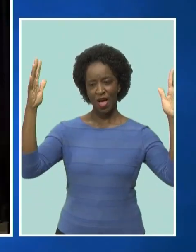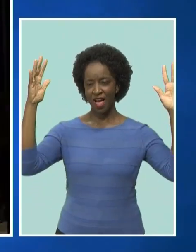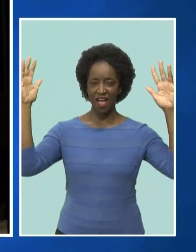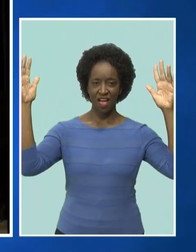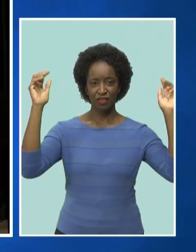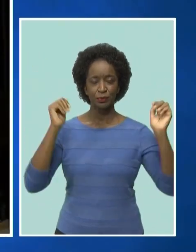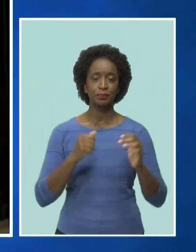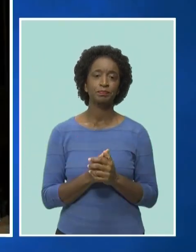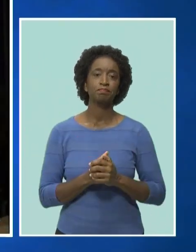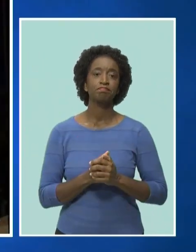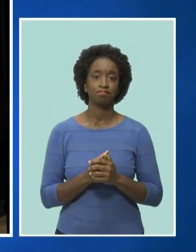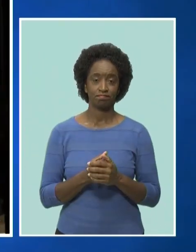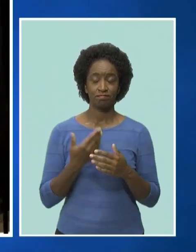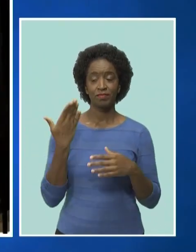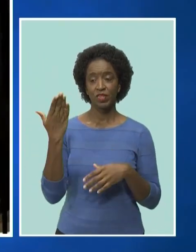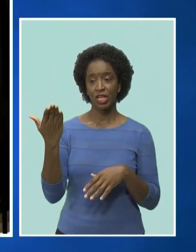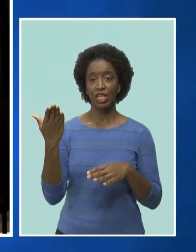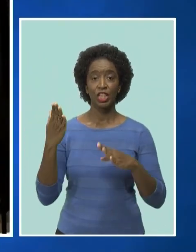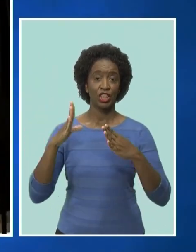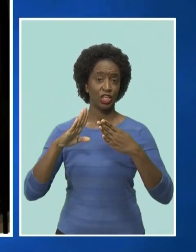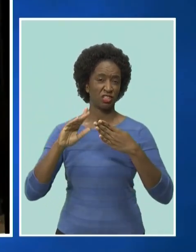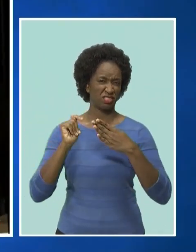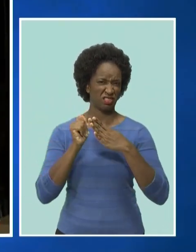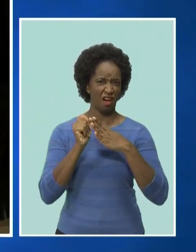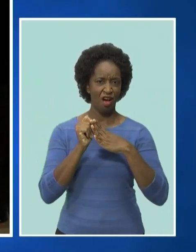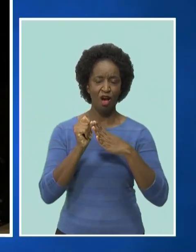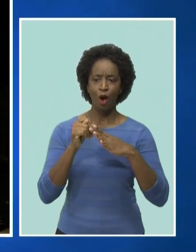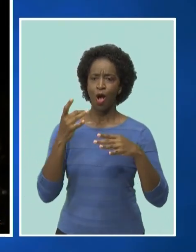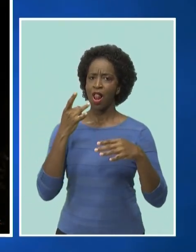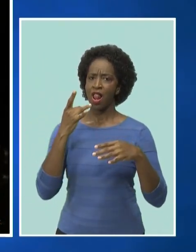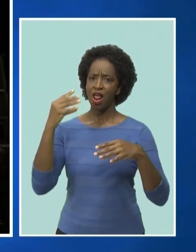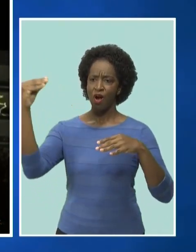lights in Bridgetown are on. Look around you, ladies and gentlemen.